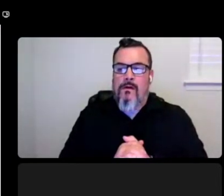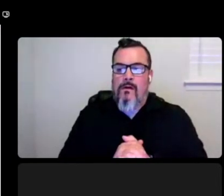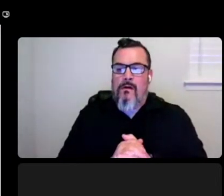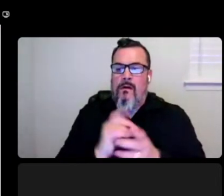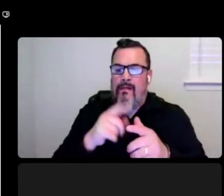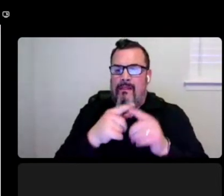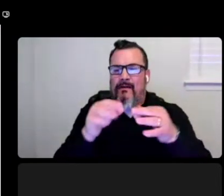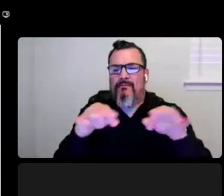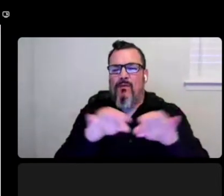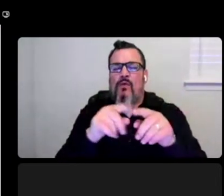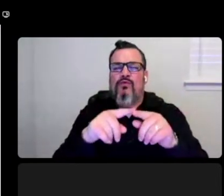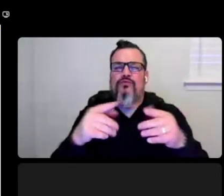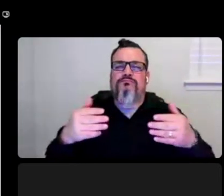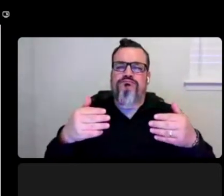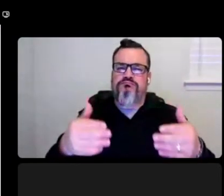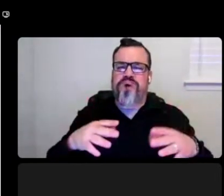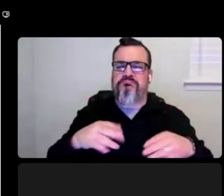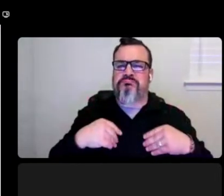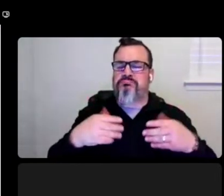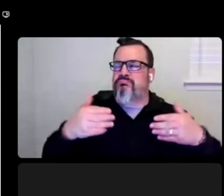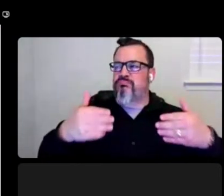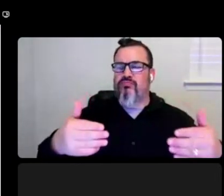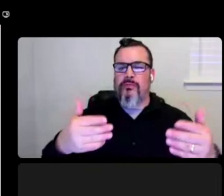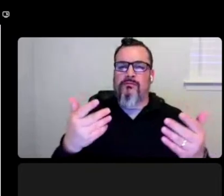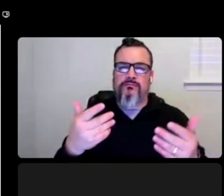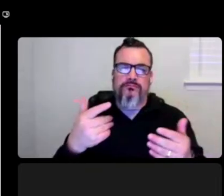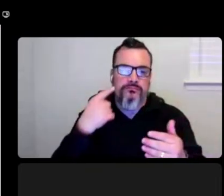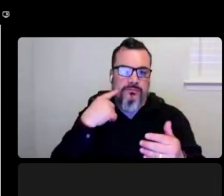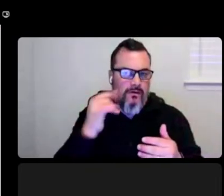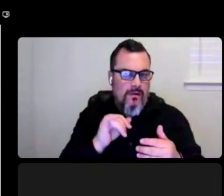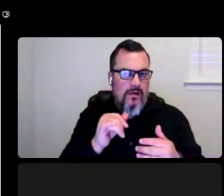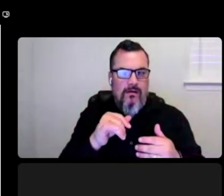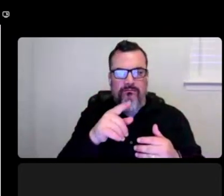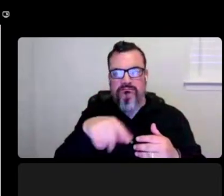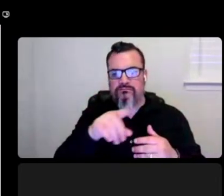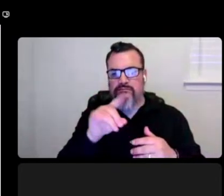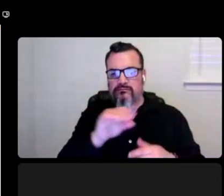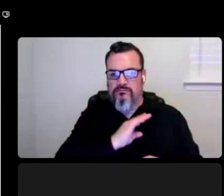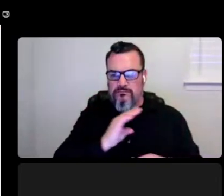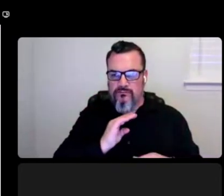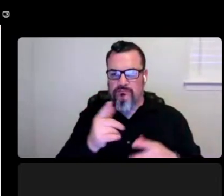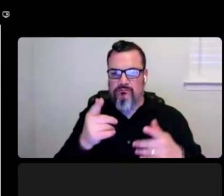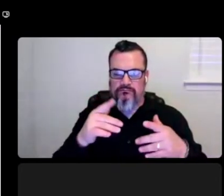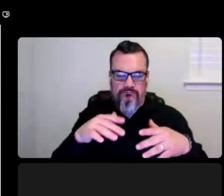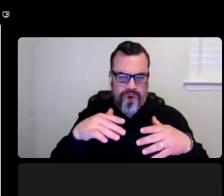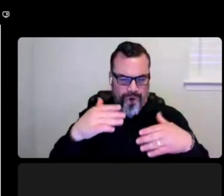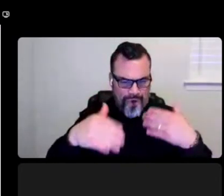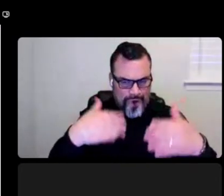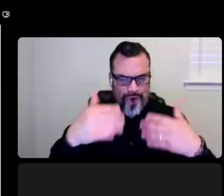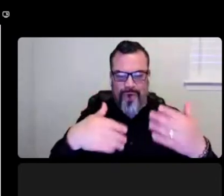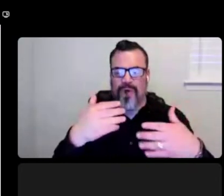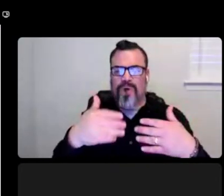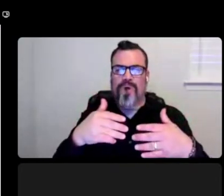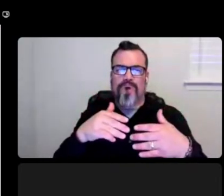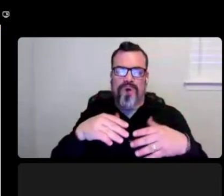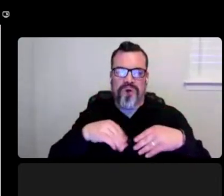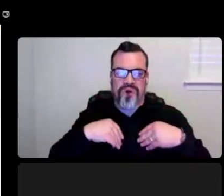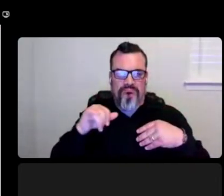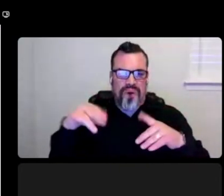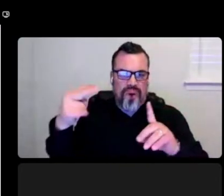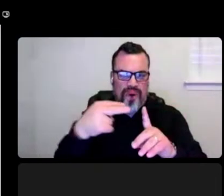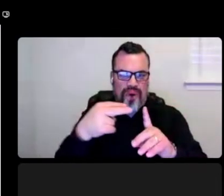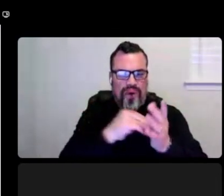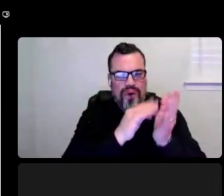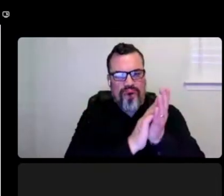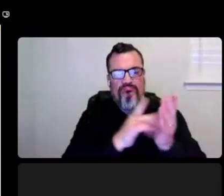it's important to move forward, as it sounds like you did as a board. You move forward. You take that point of view. It's on record. You